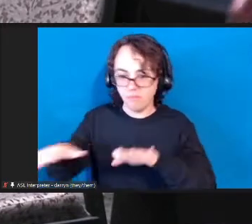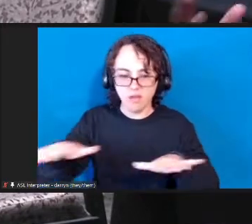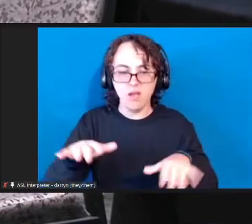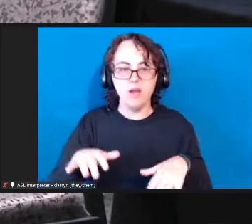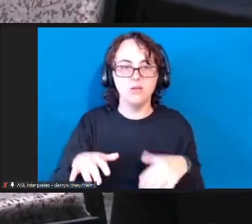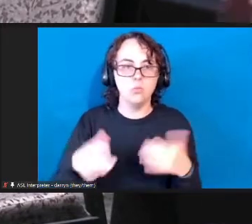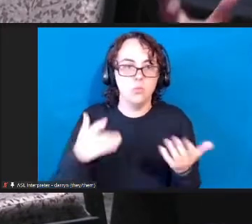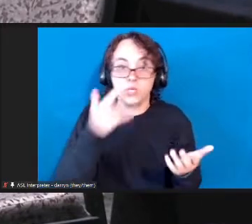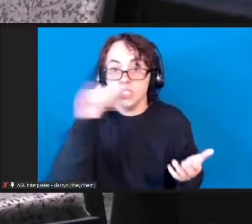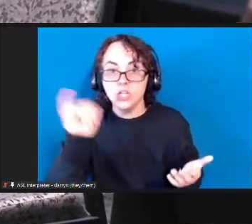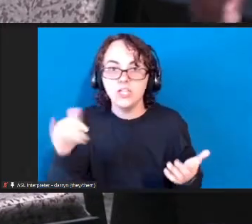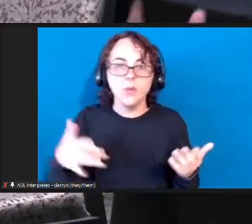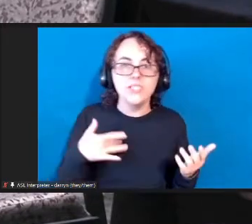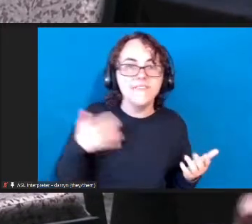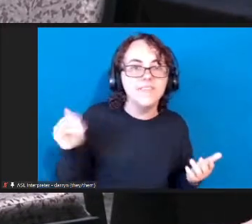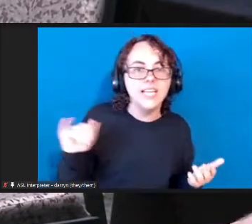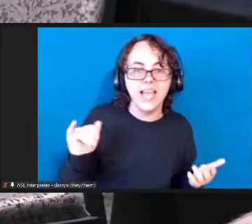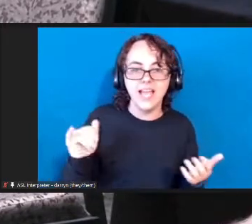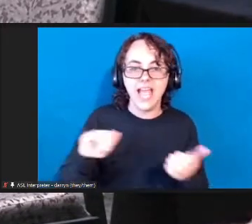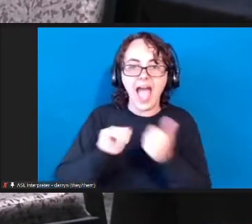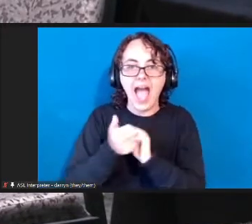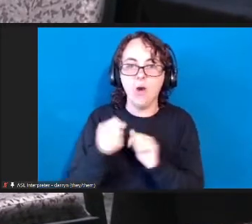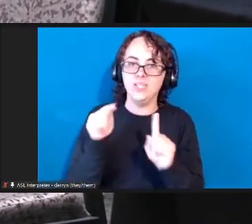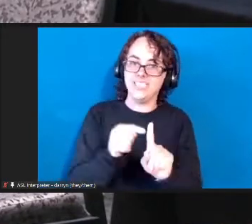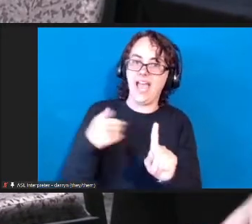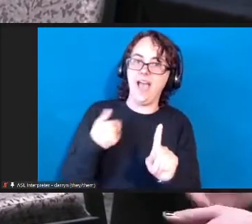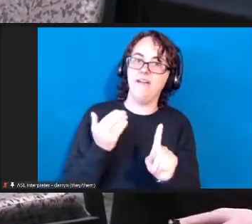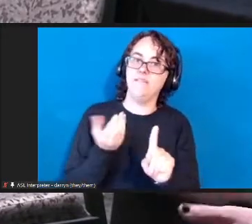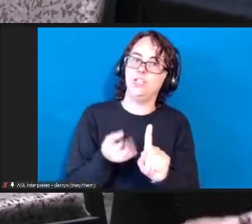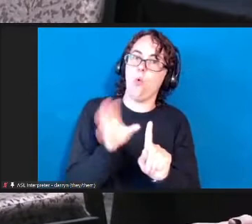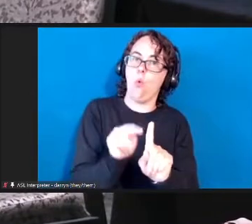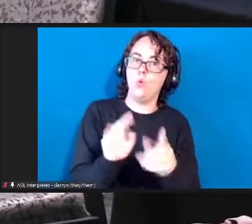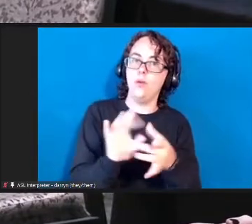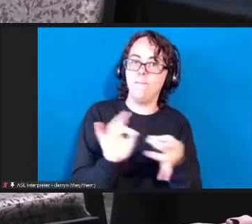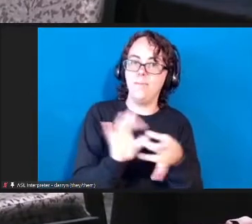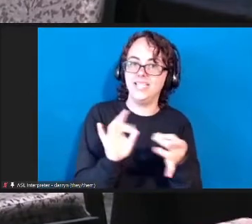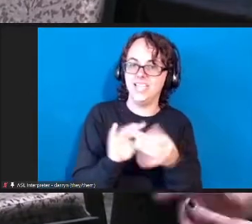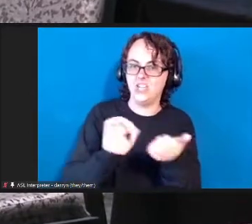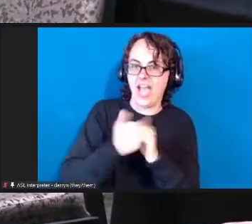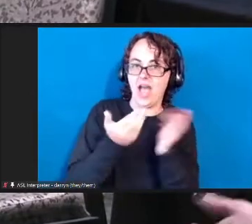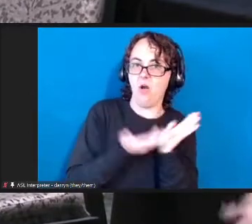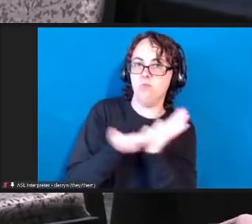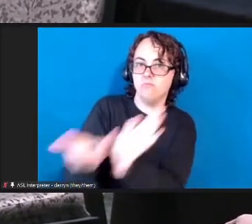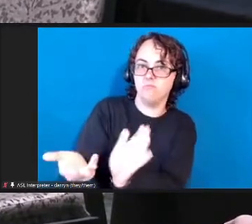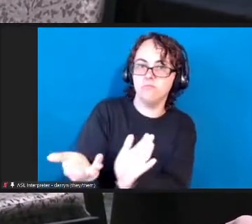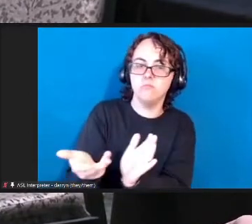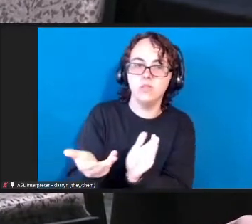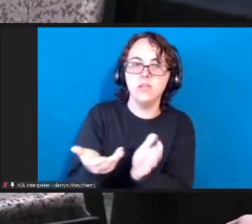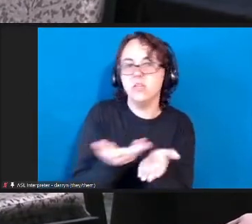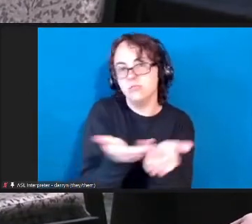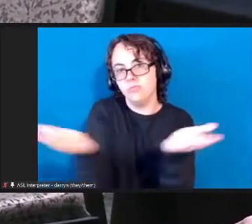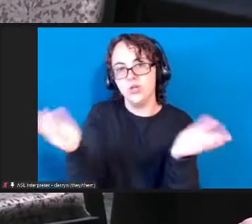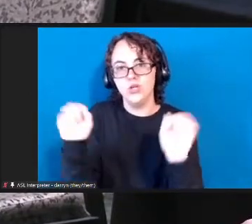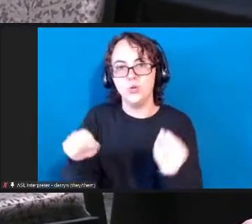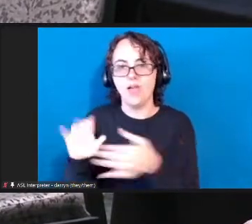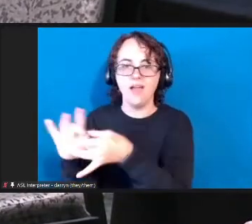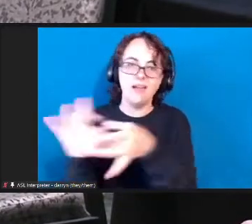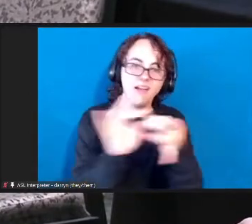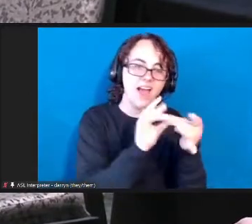know, share its own message? And basically, you can feel free to weigh in too, because I know you're in Zoom,